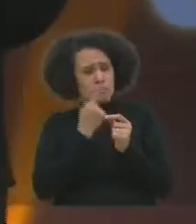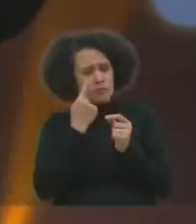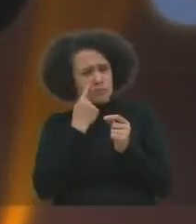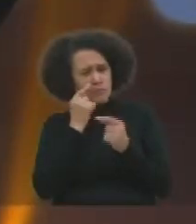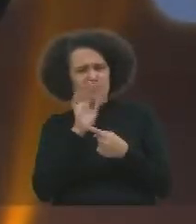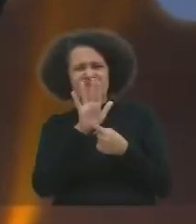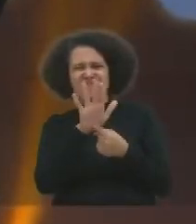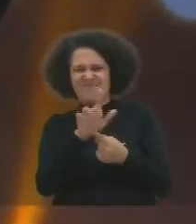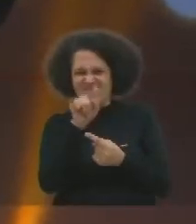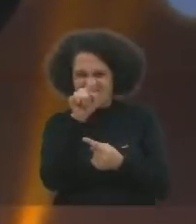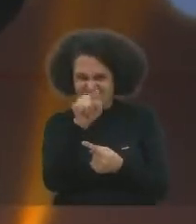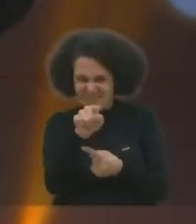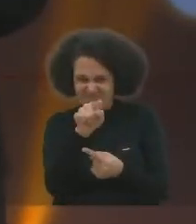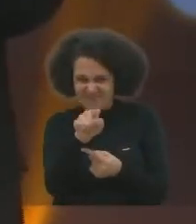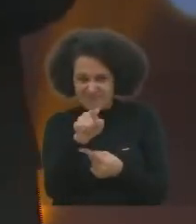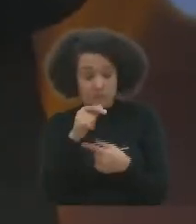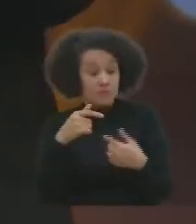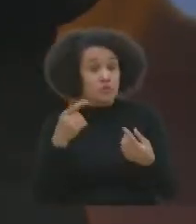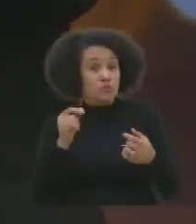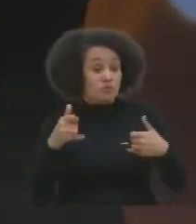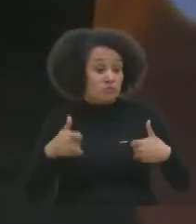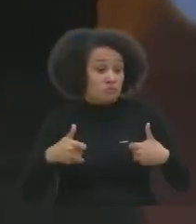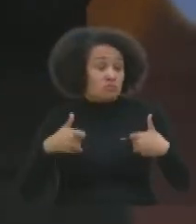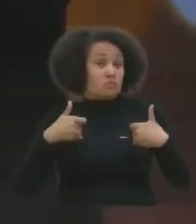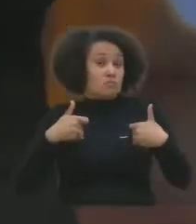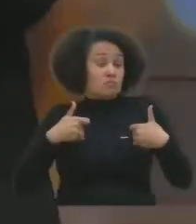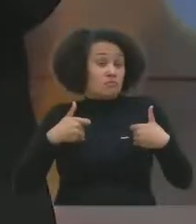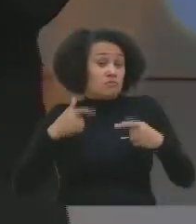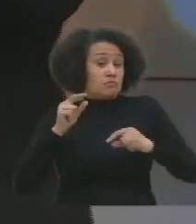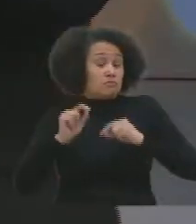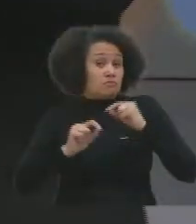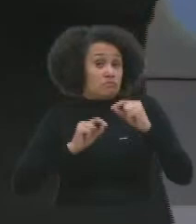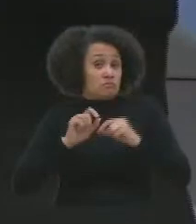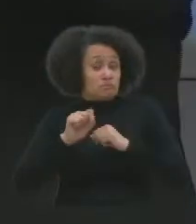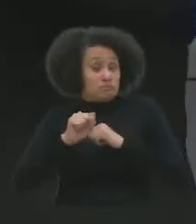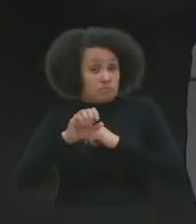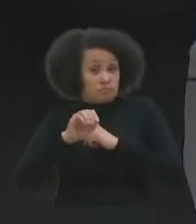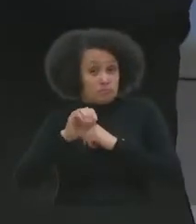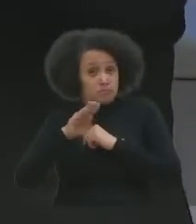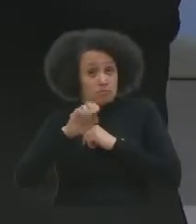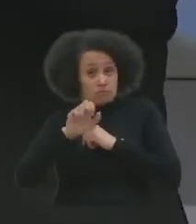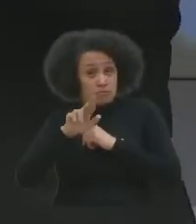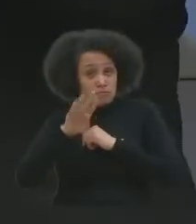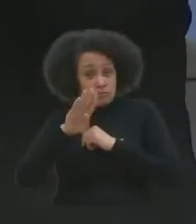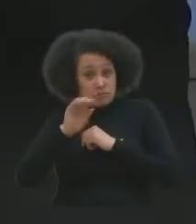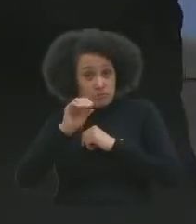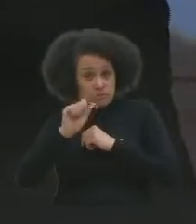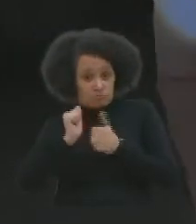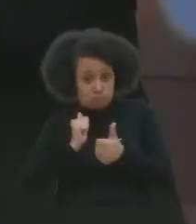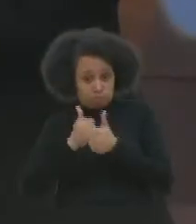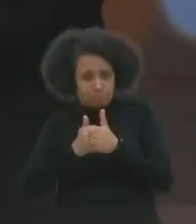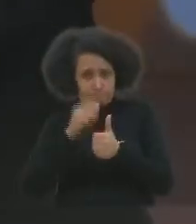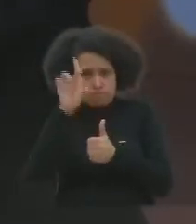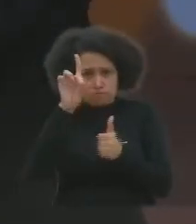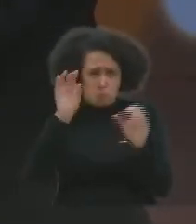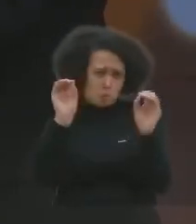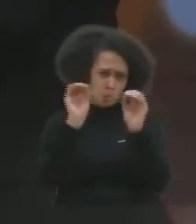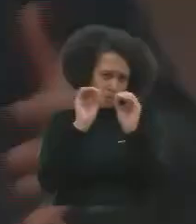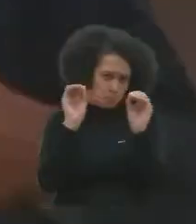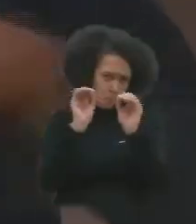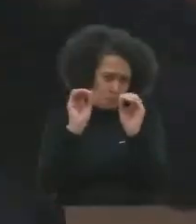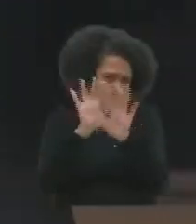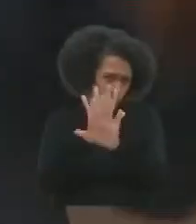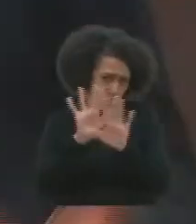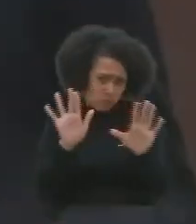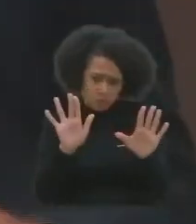mantém afastados os orgulhosos, os soberbos, que não se aproximam de Deus. You know that pride is number one